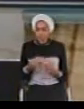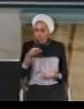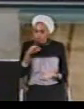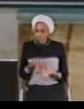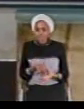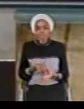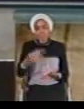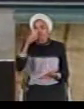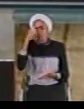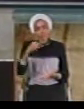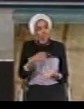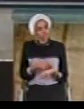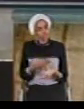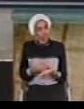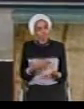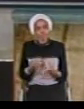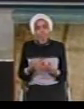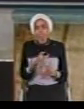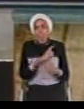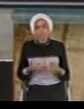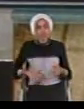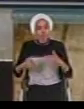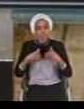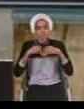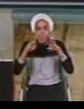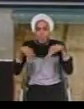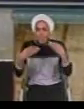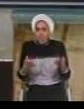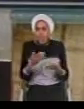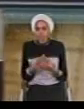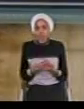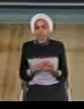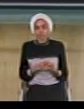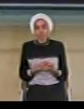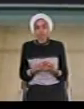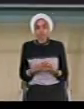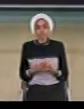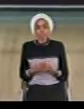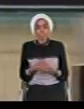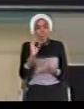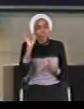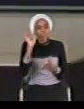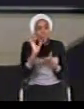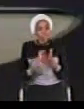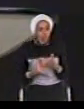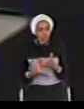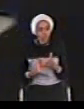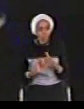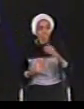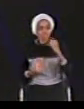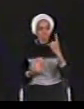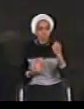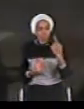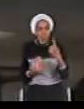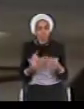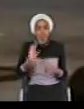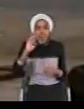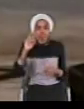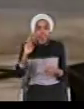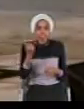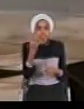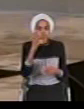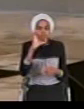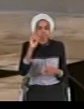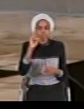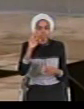the gospel that the Lord has given. Look at chapter 11 of 2 Corinthians. 2 Corinthians